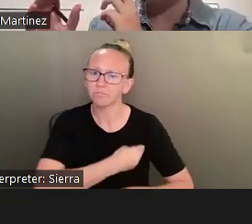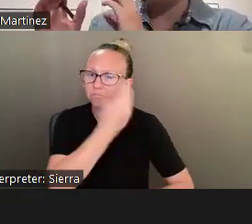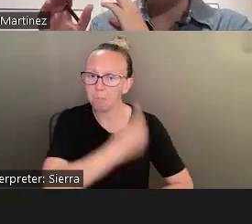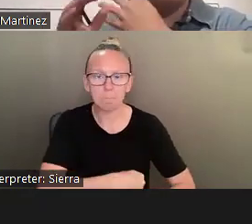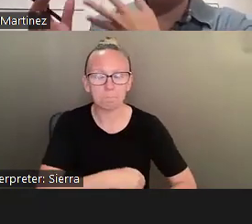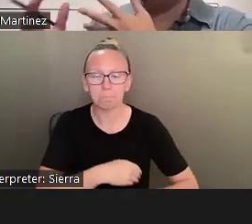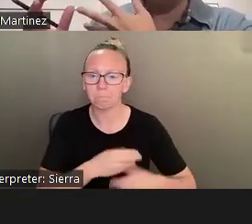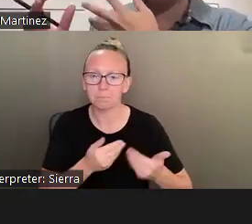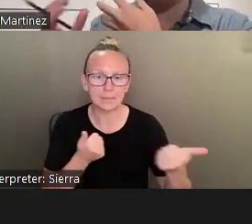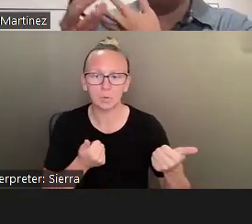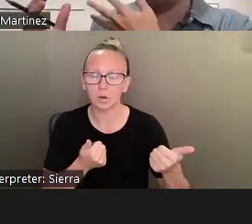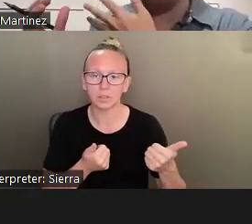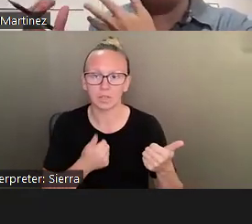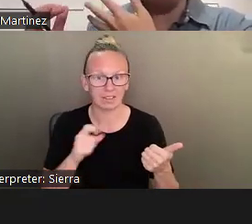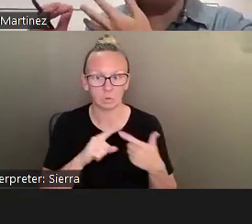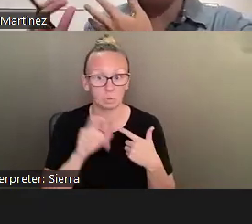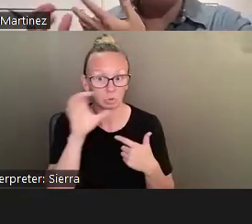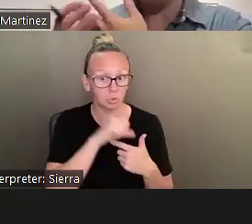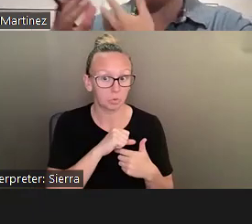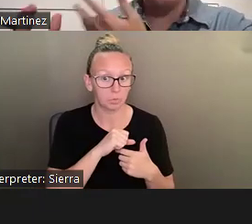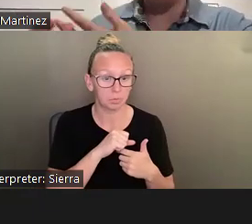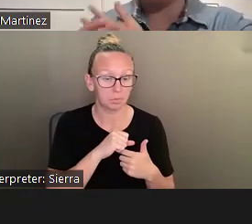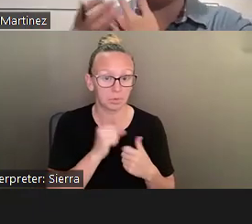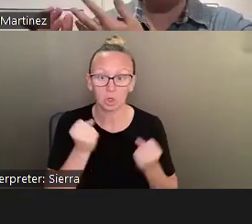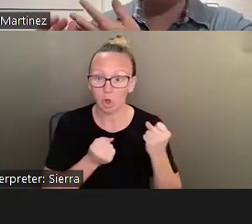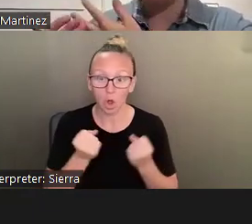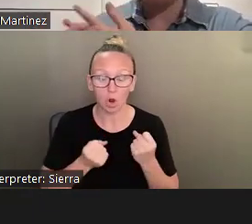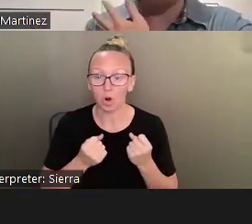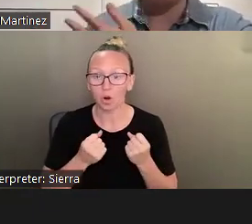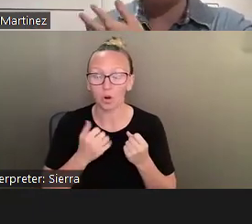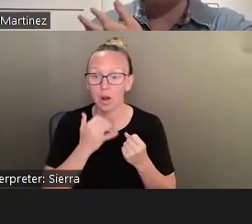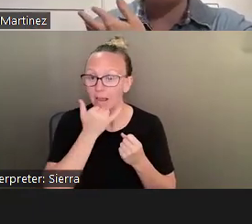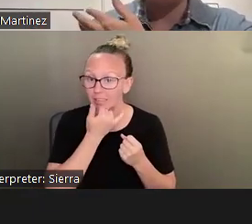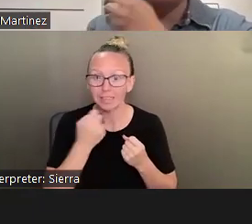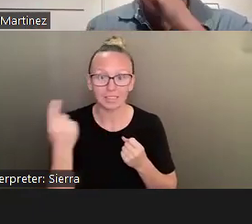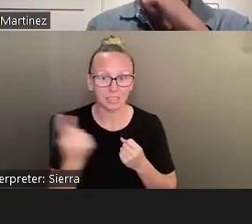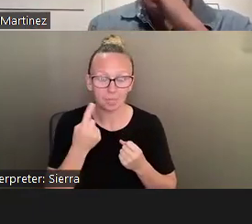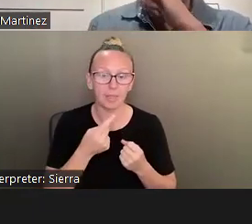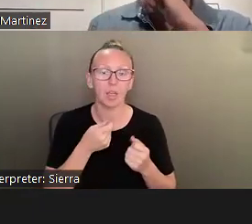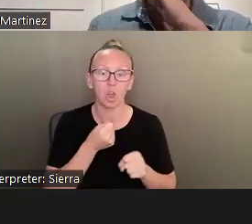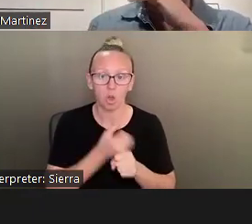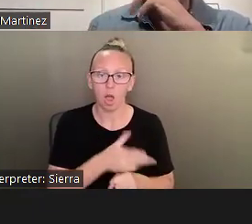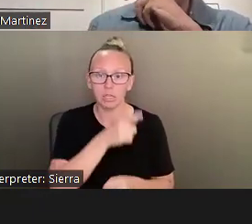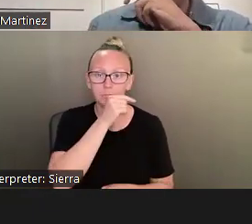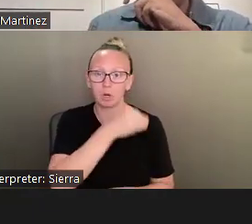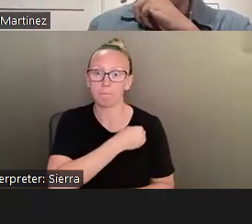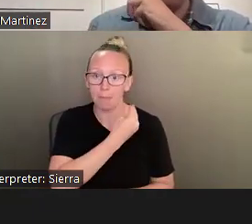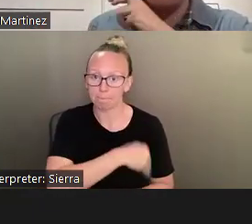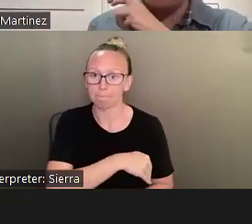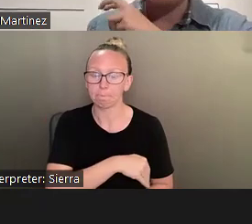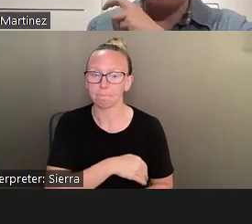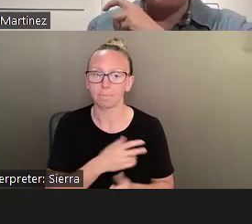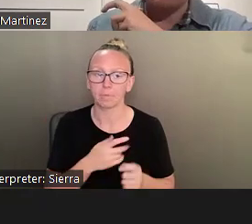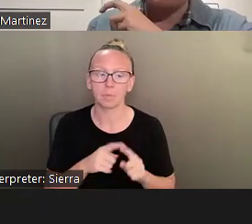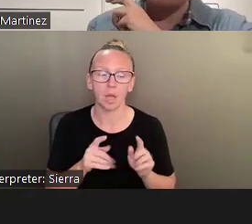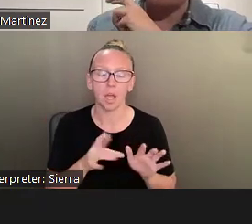clean. So I have to assume that it was some sort of car or accident or something that resulted in this. But it was